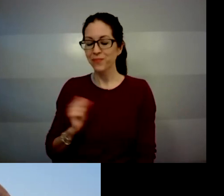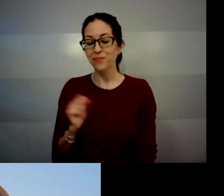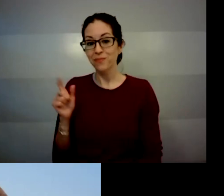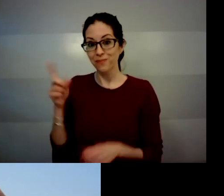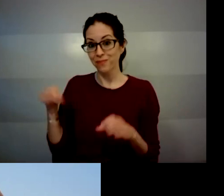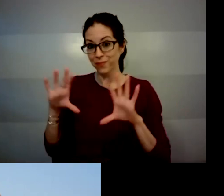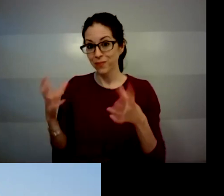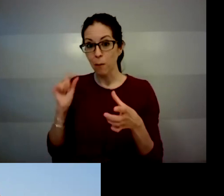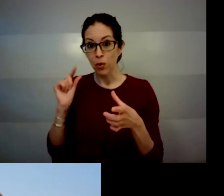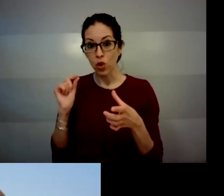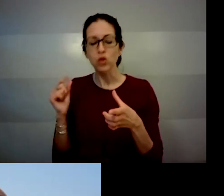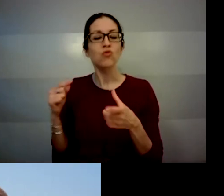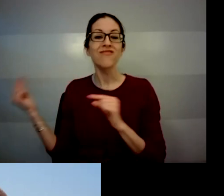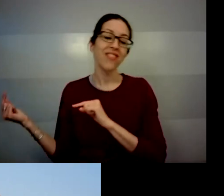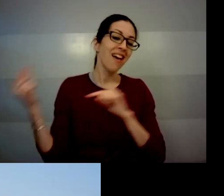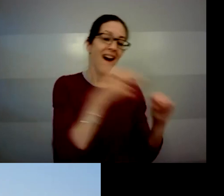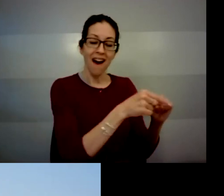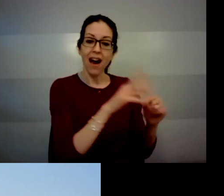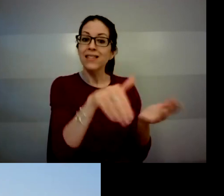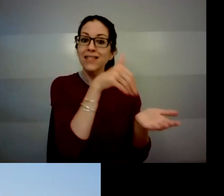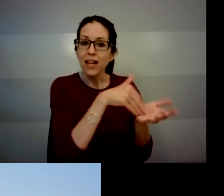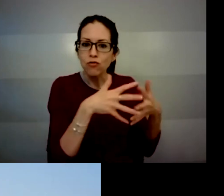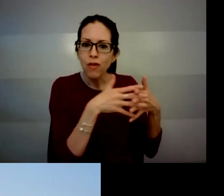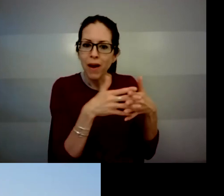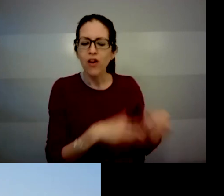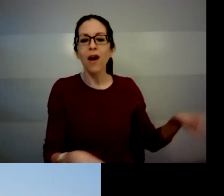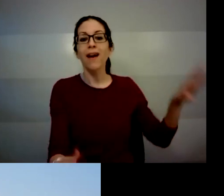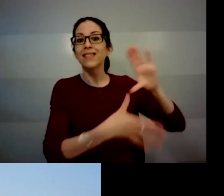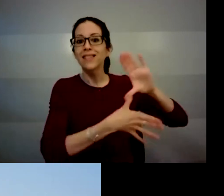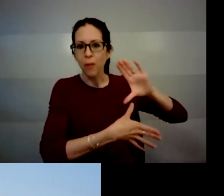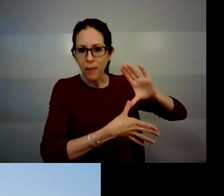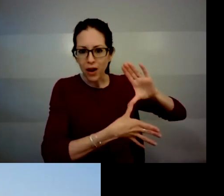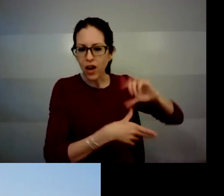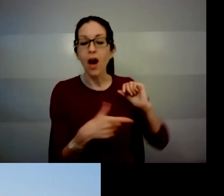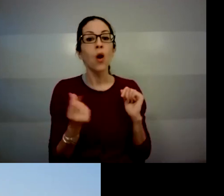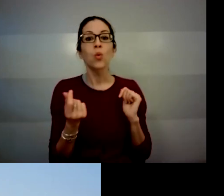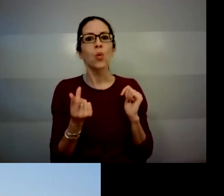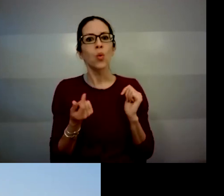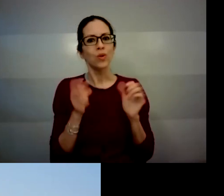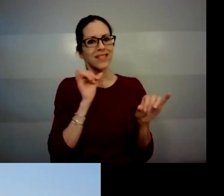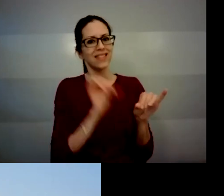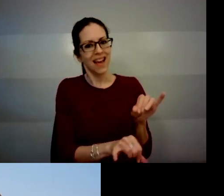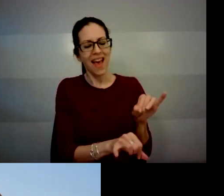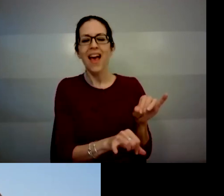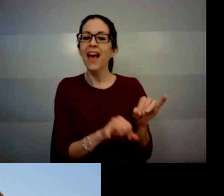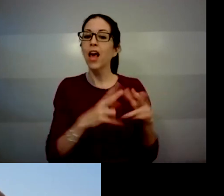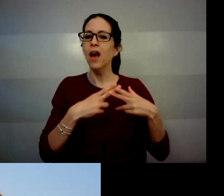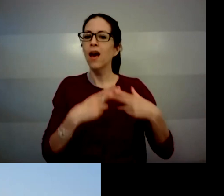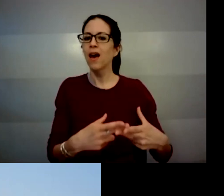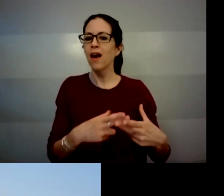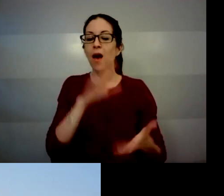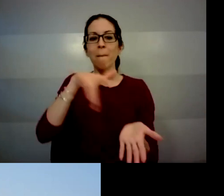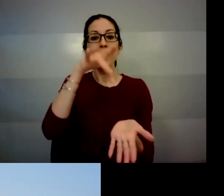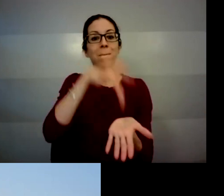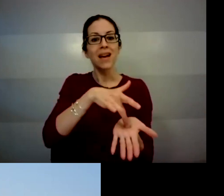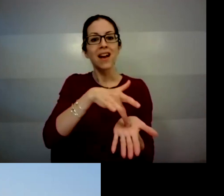birds fly to Central and South America and spend the winter in middle elevation zones. So those are areas that now have a lot